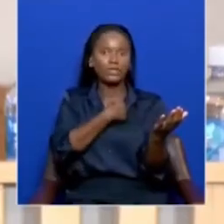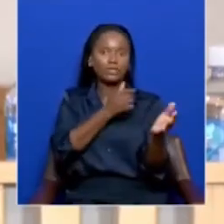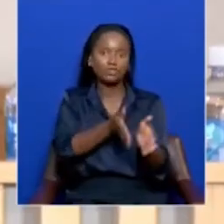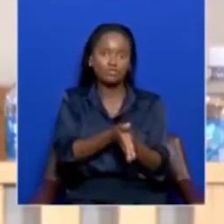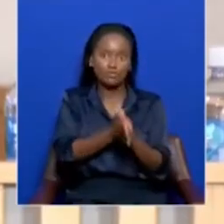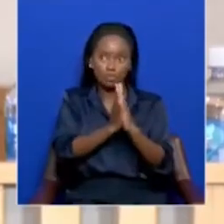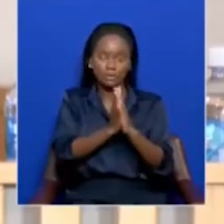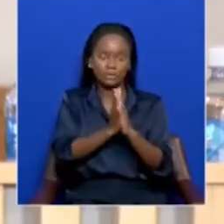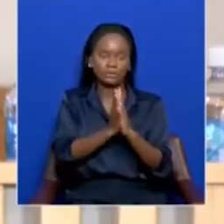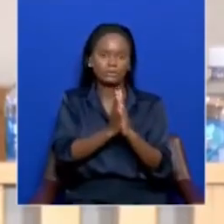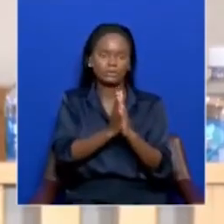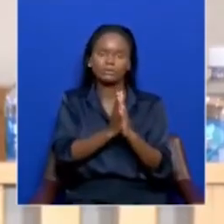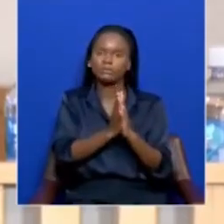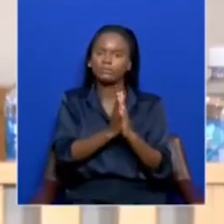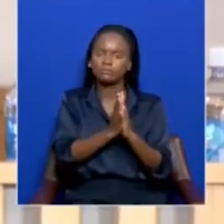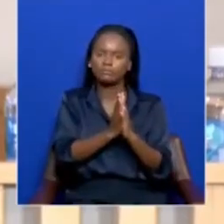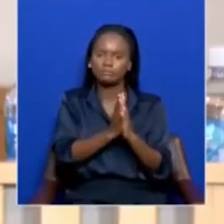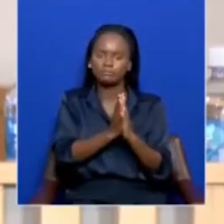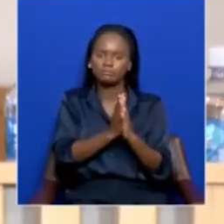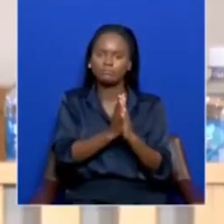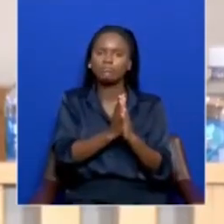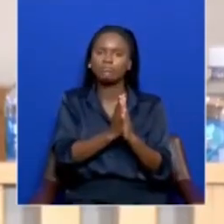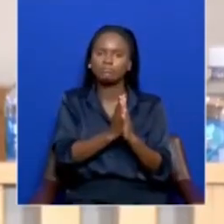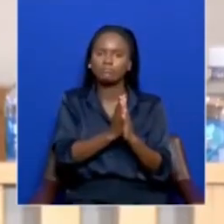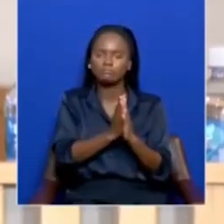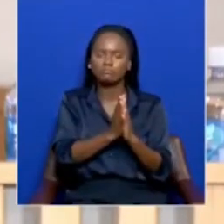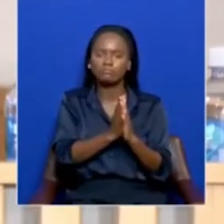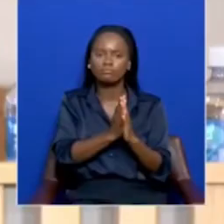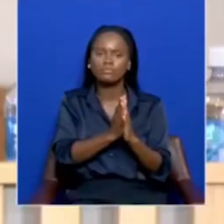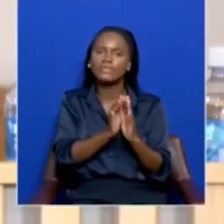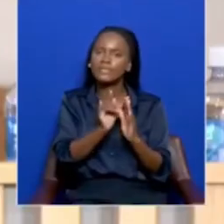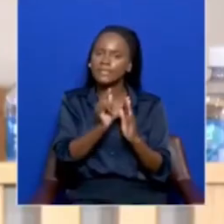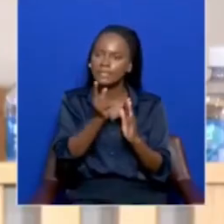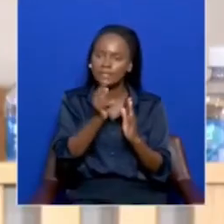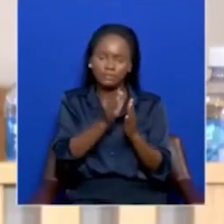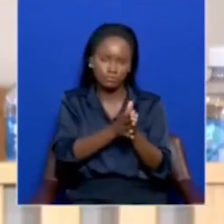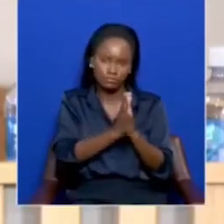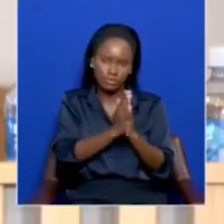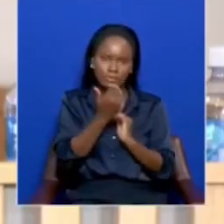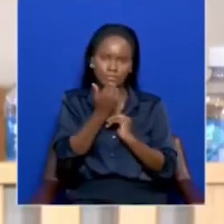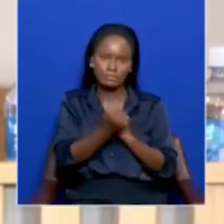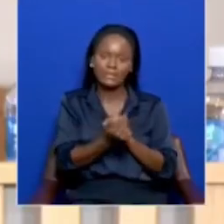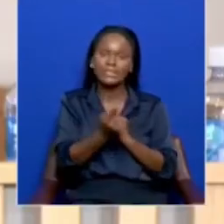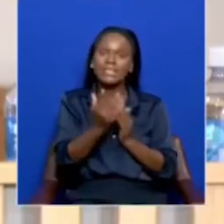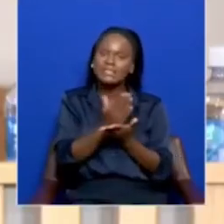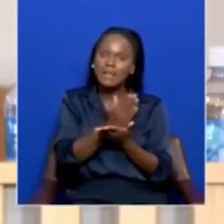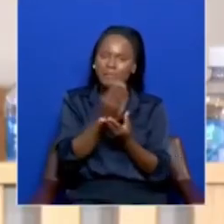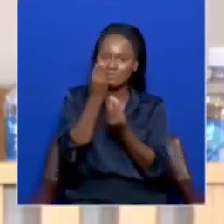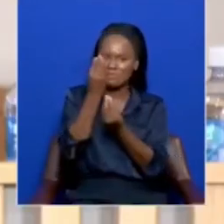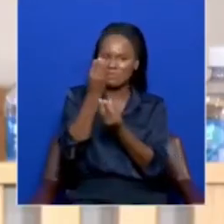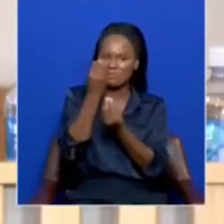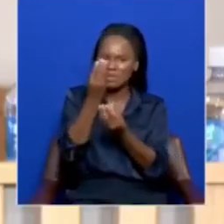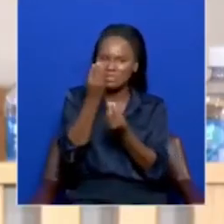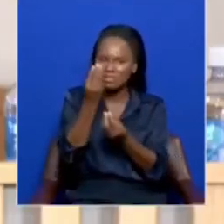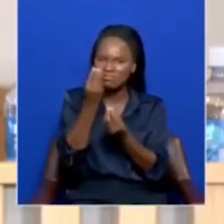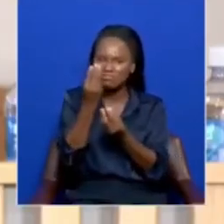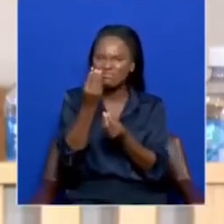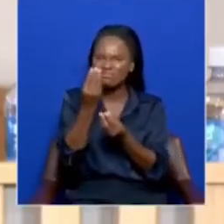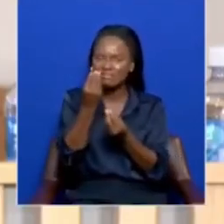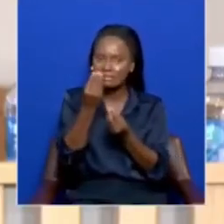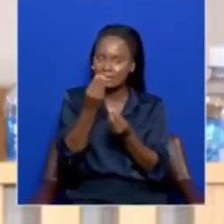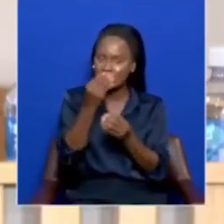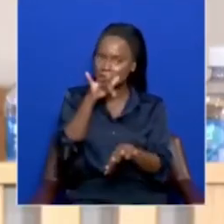divulge some of the details pertaining to the criminal case that is still to be held.